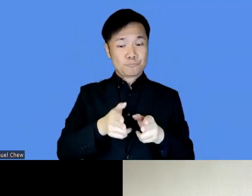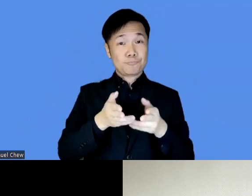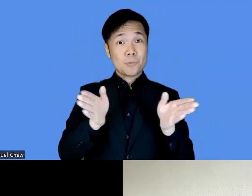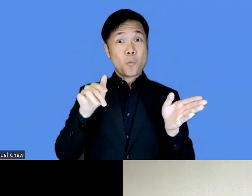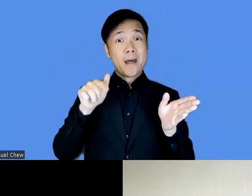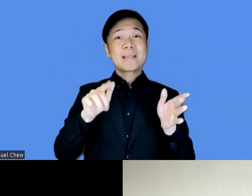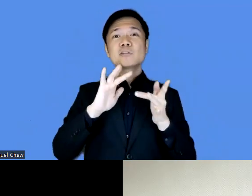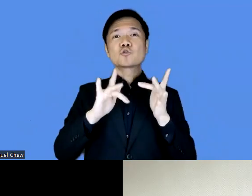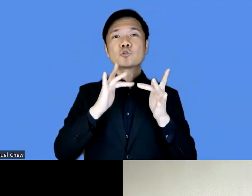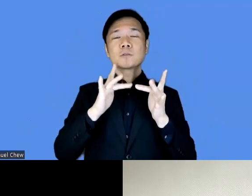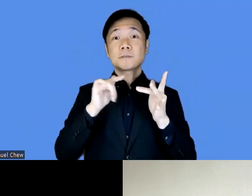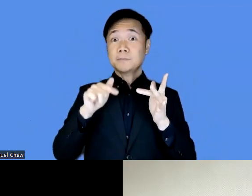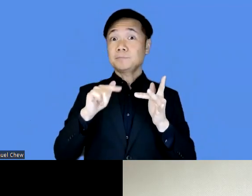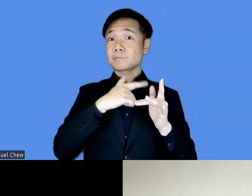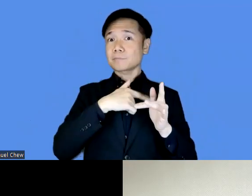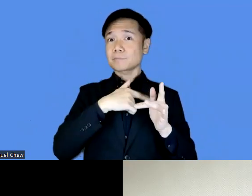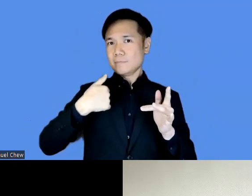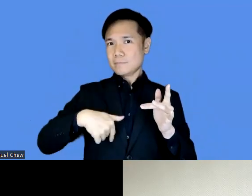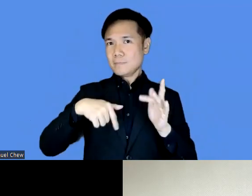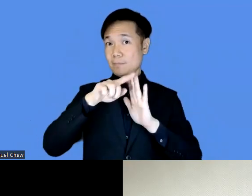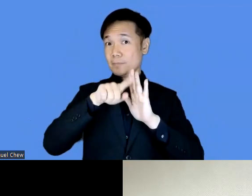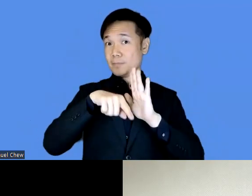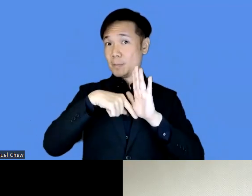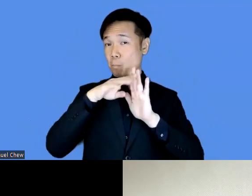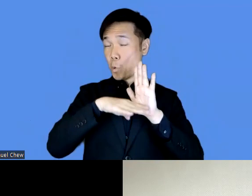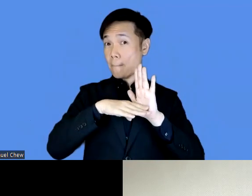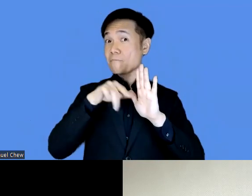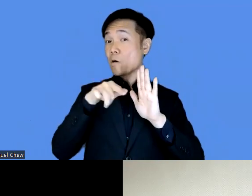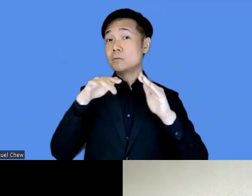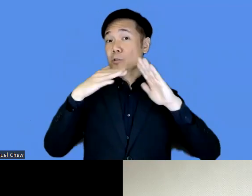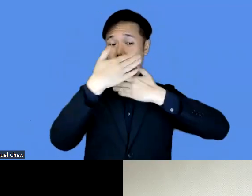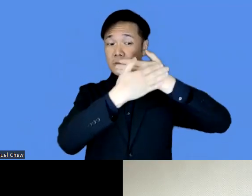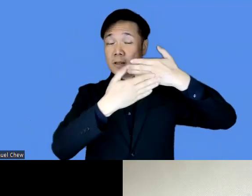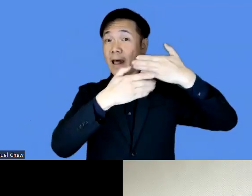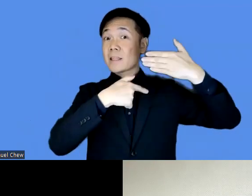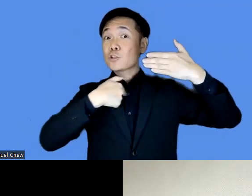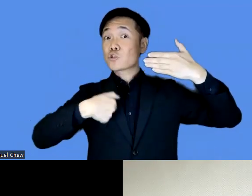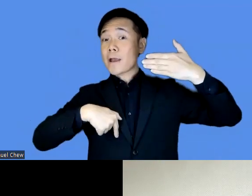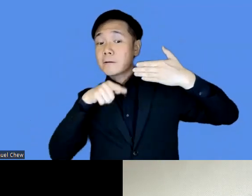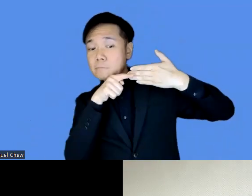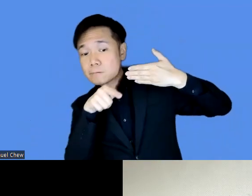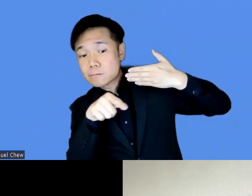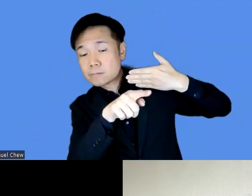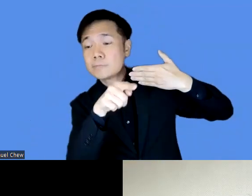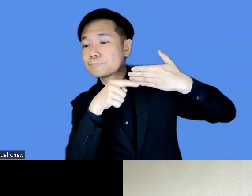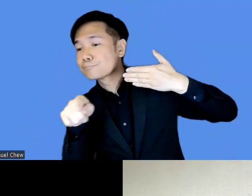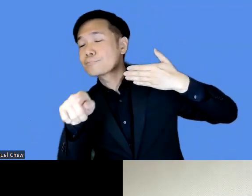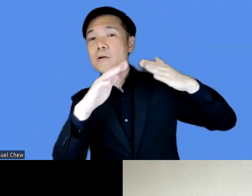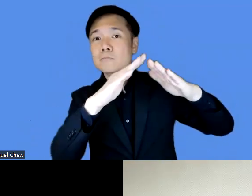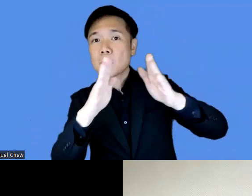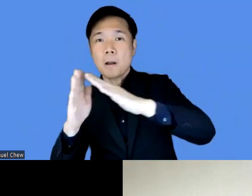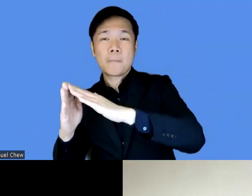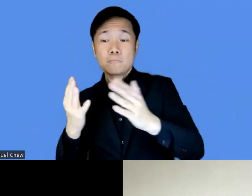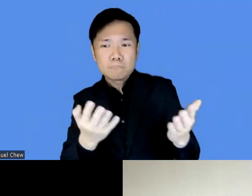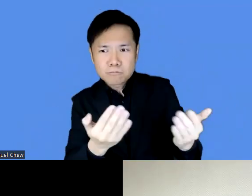well as a program to revitalize the villages. I know that we should never take the people with